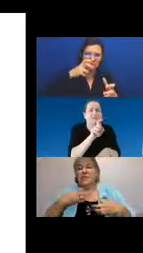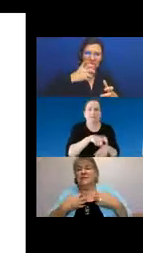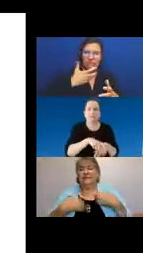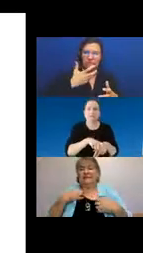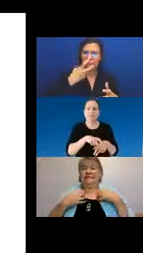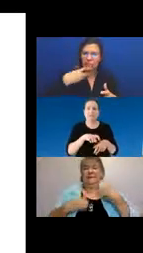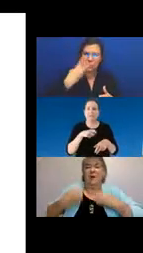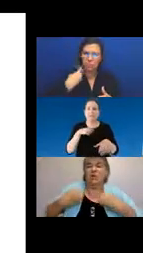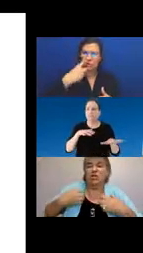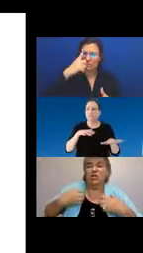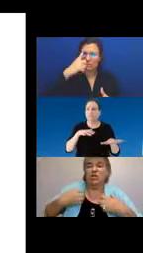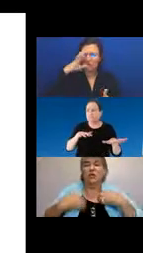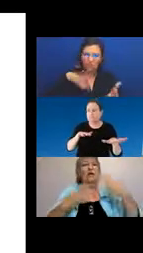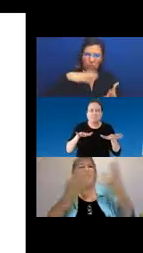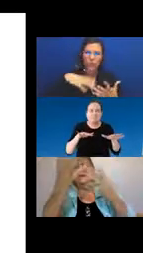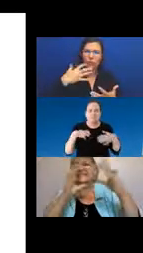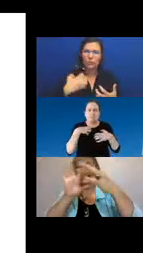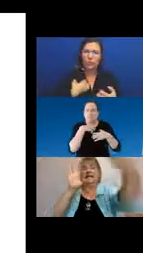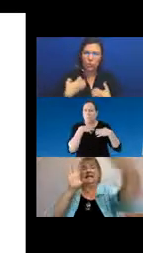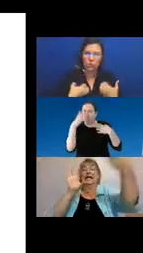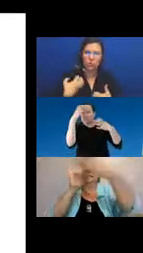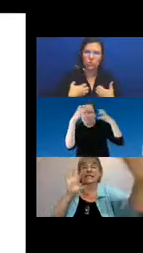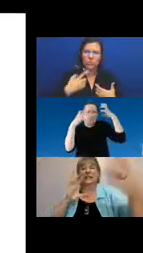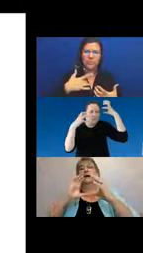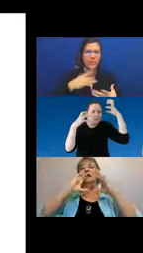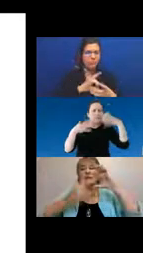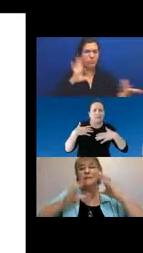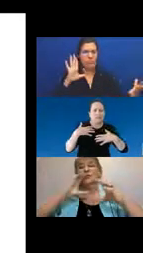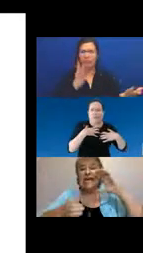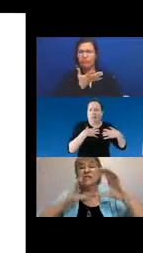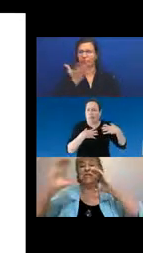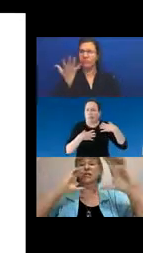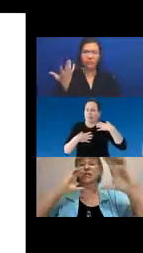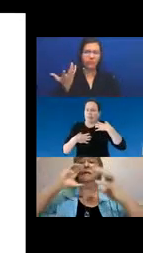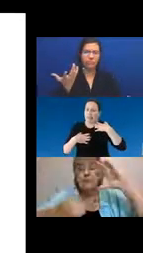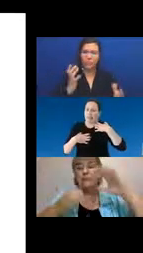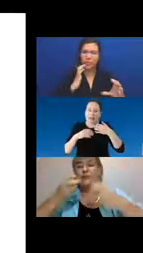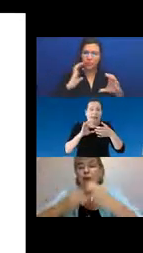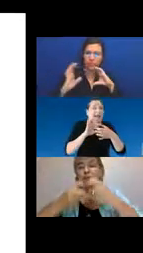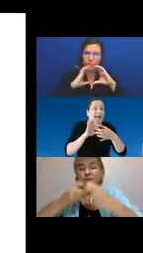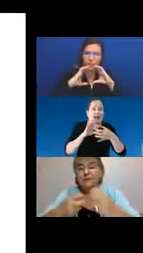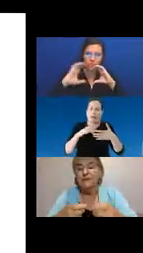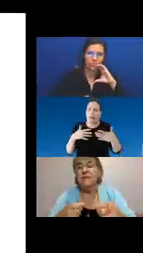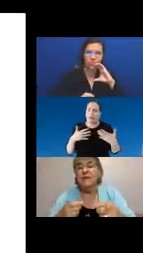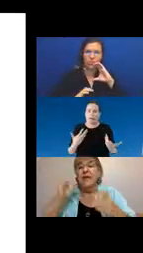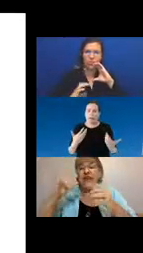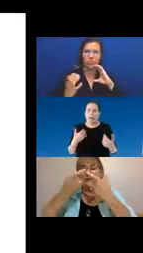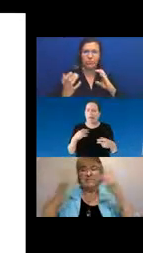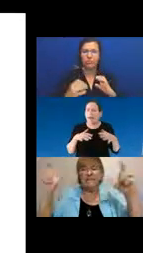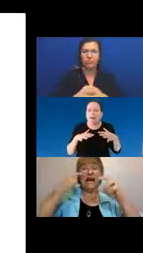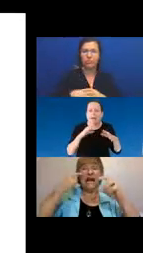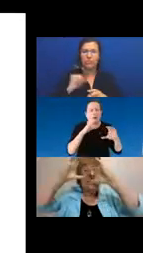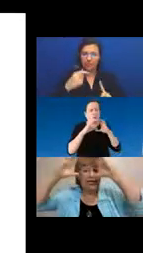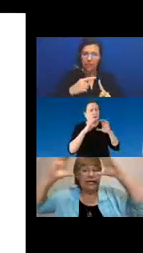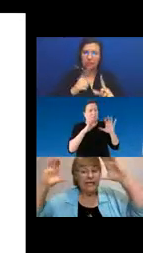confused, emotional, disconnected communication problems. That was